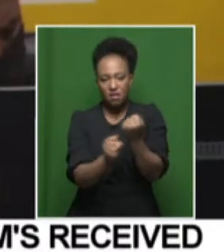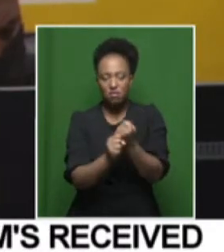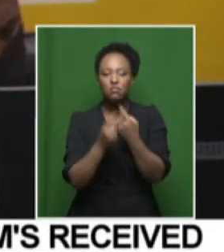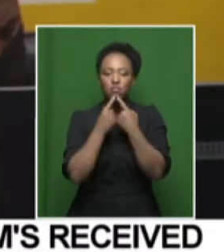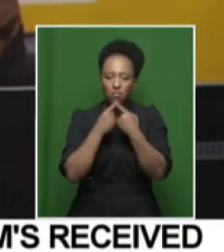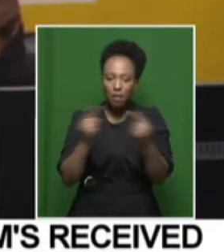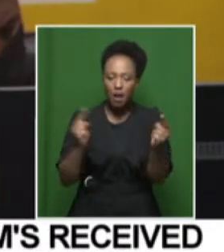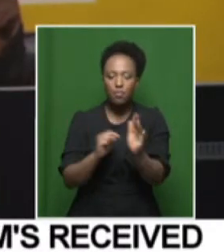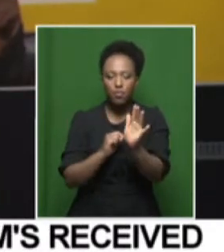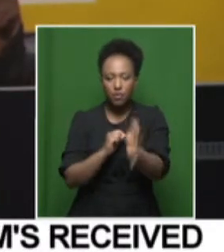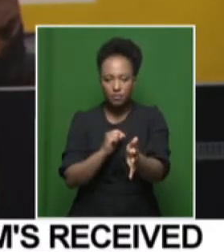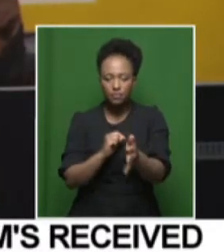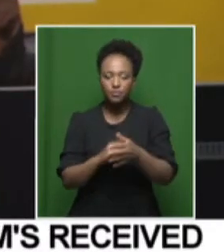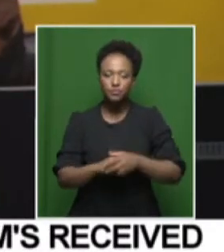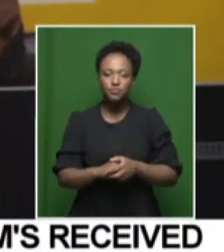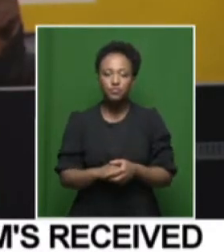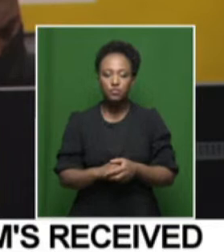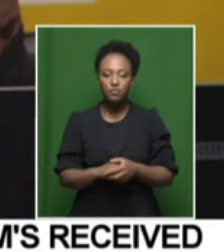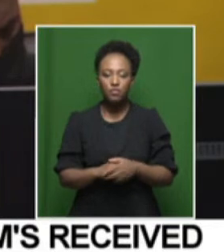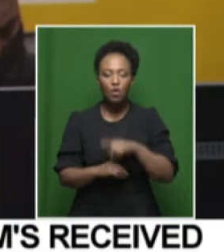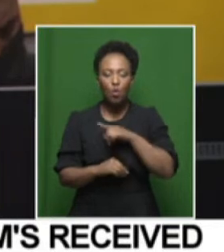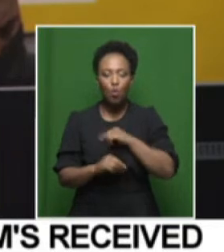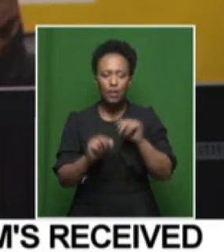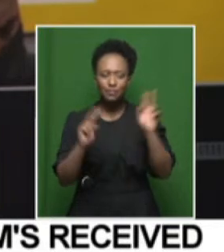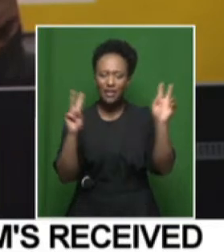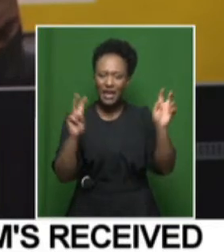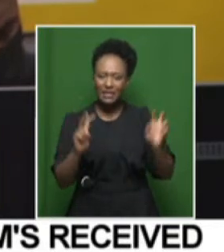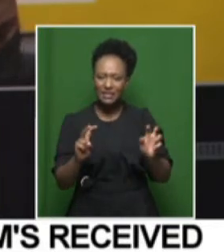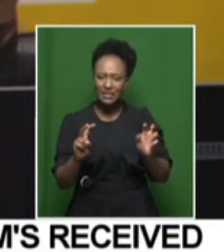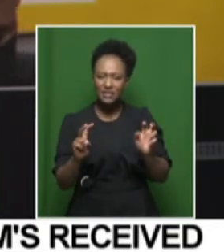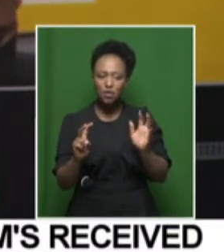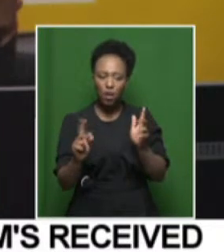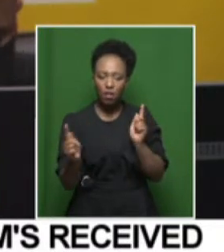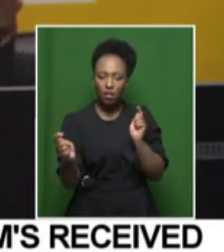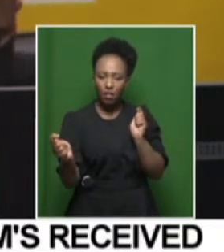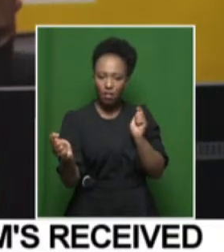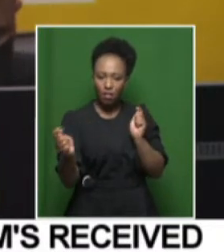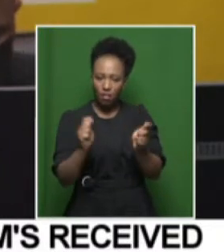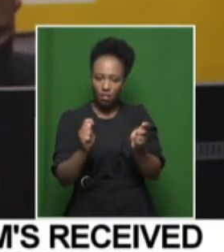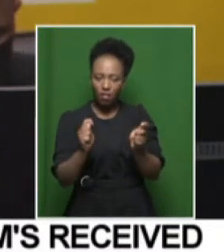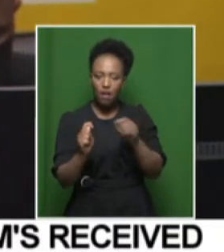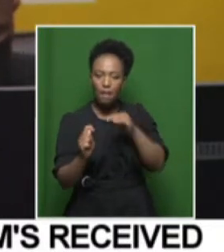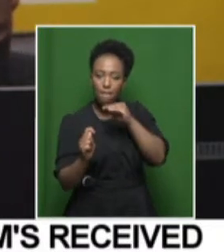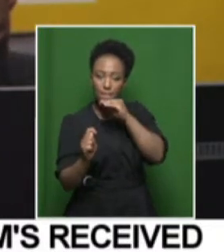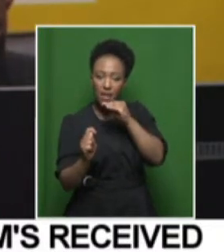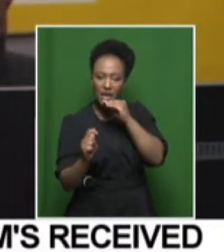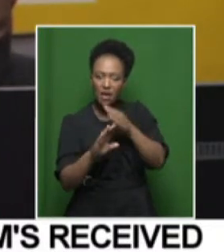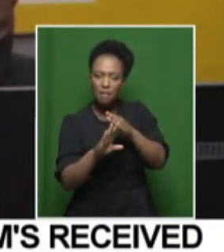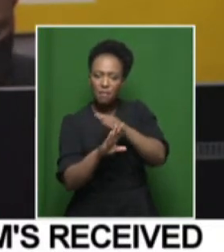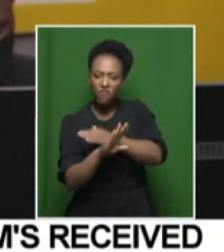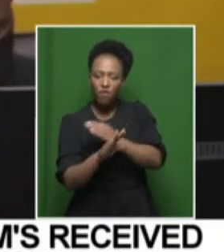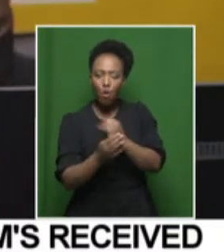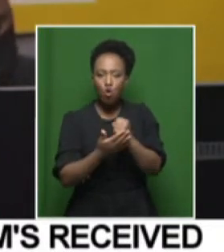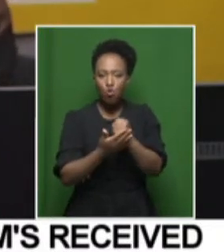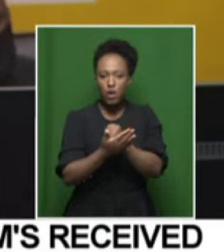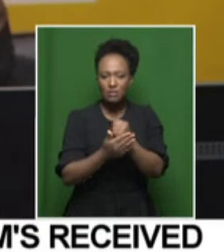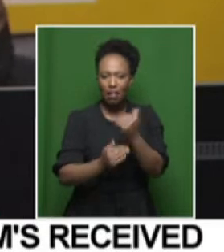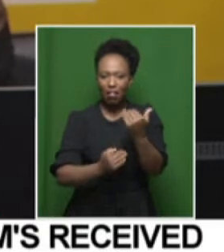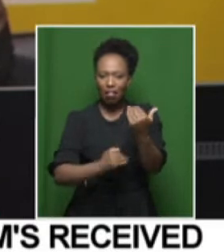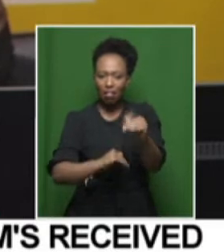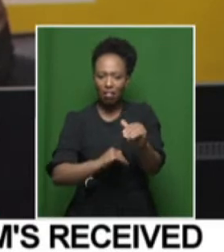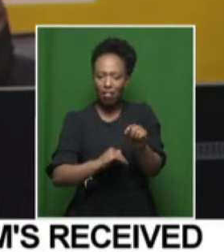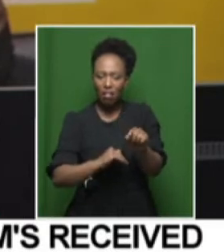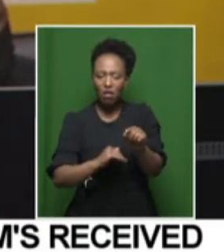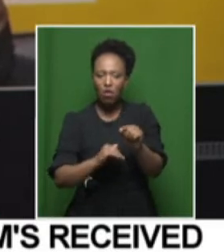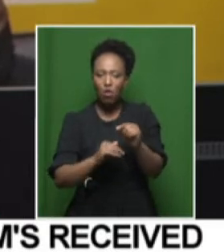have taken action to reform the electricity sector. This encompasses the lifting of restoration threshold for